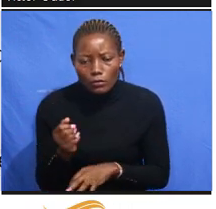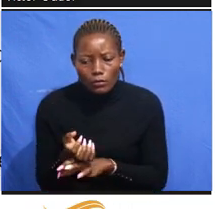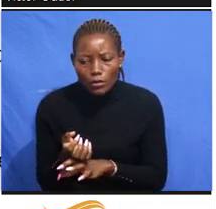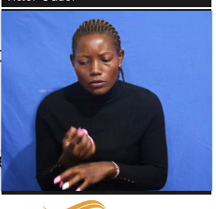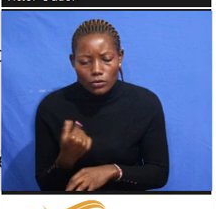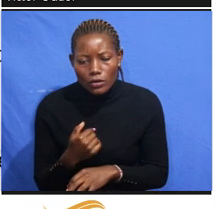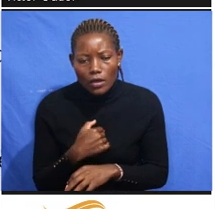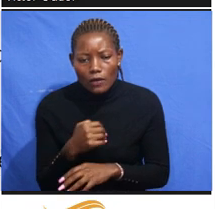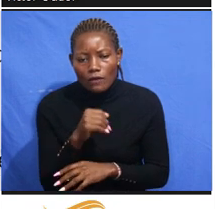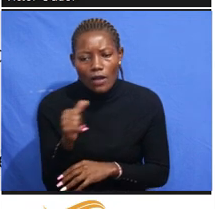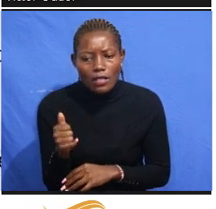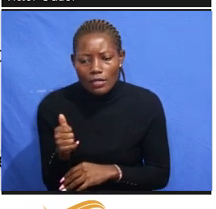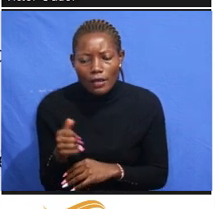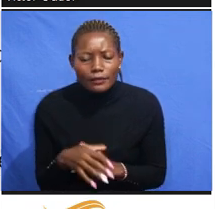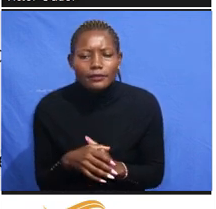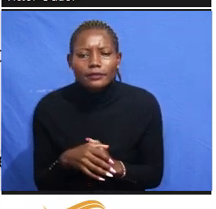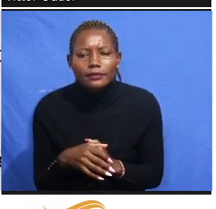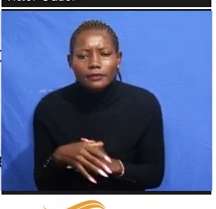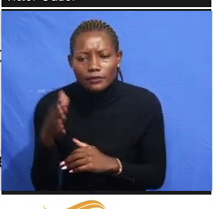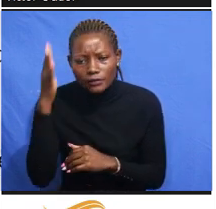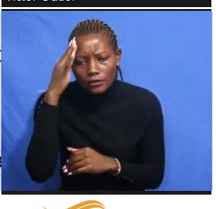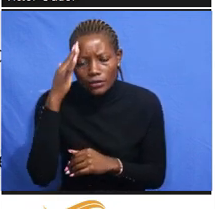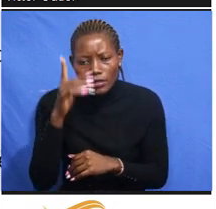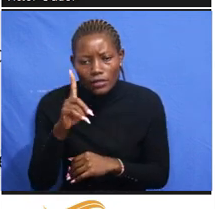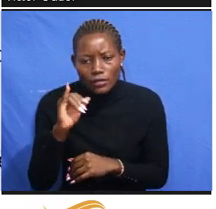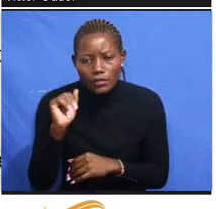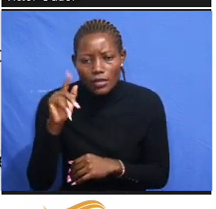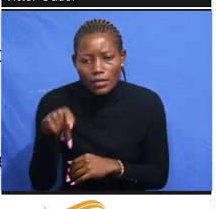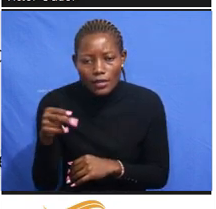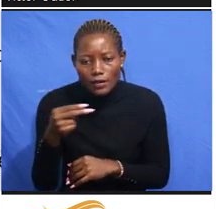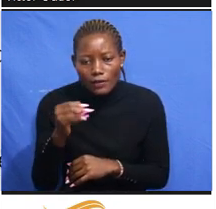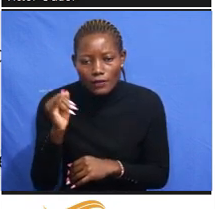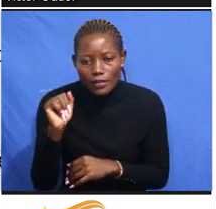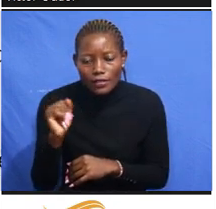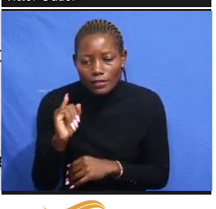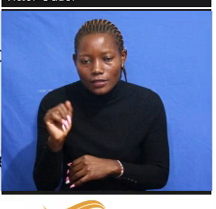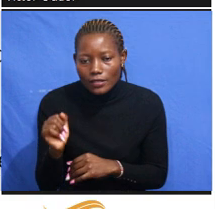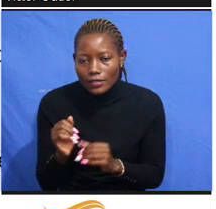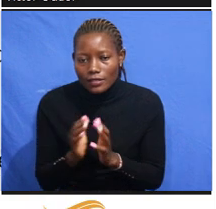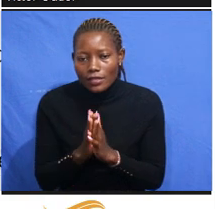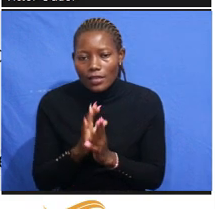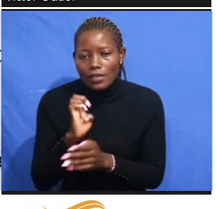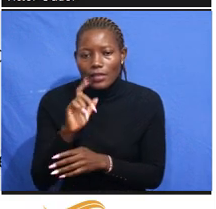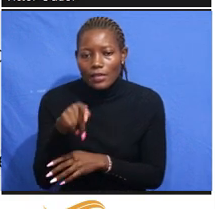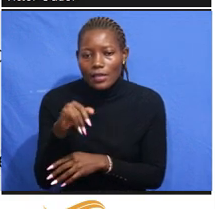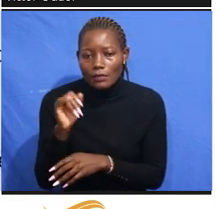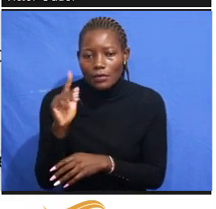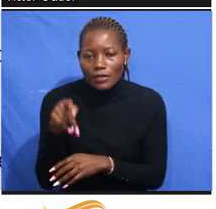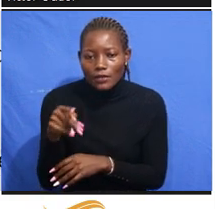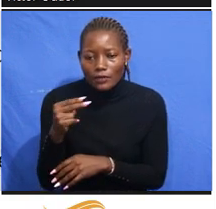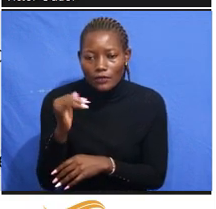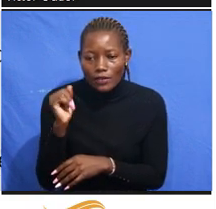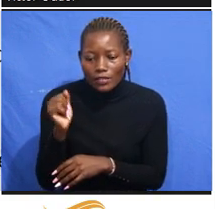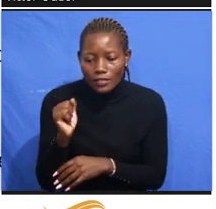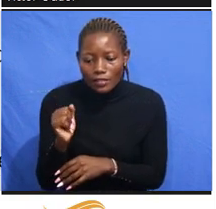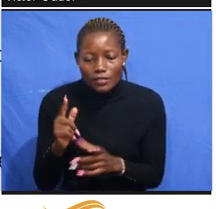the shaft that is known as diaphysis, and then epiphysis, the two expanded ends. Then you have the short